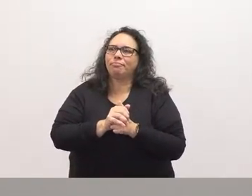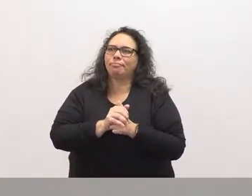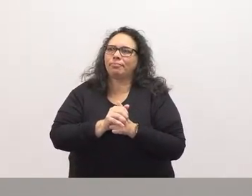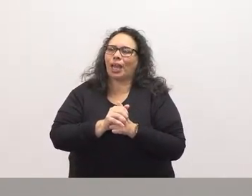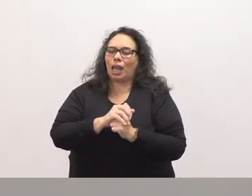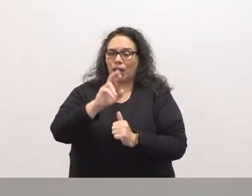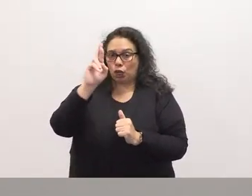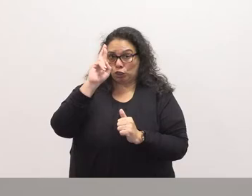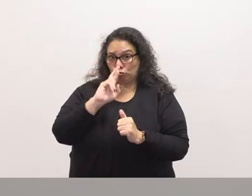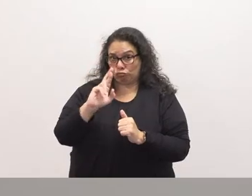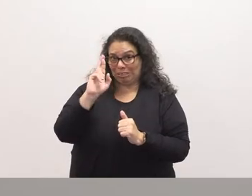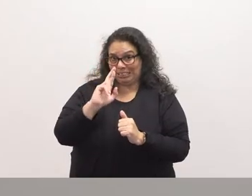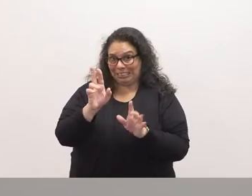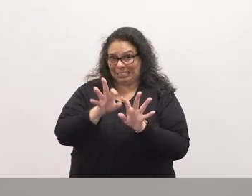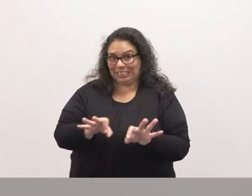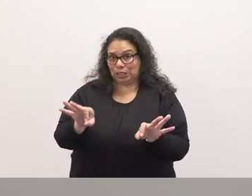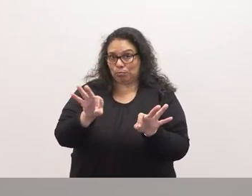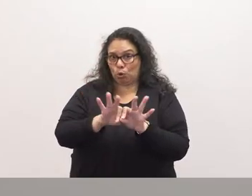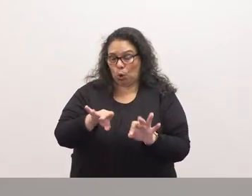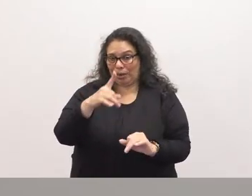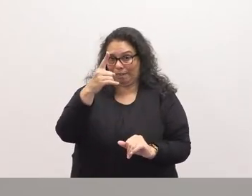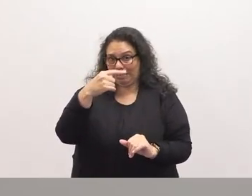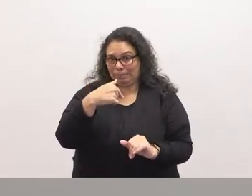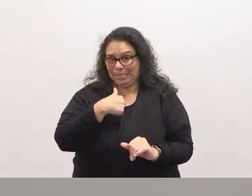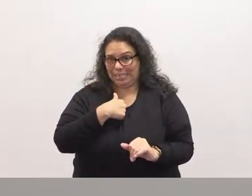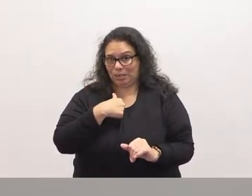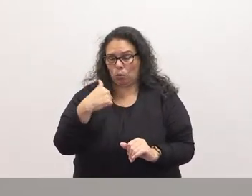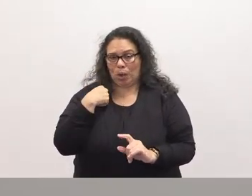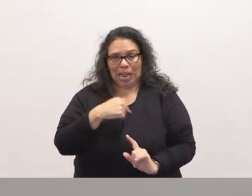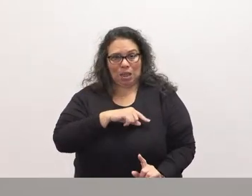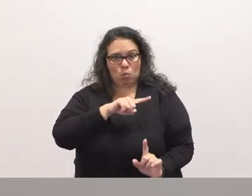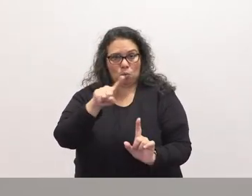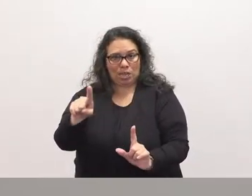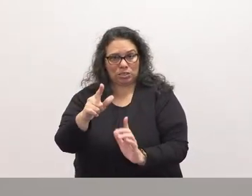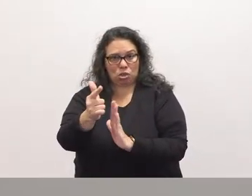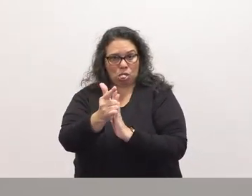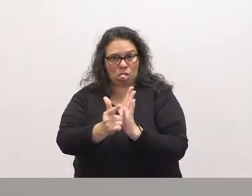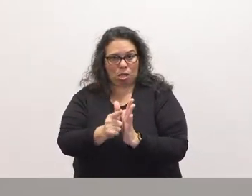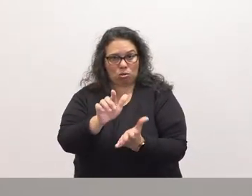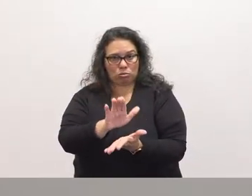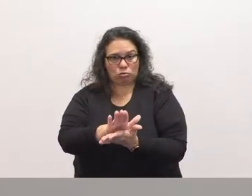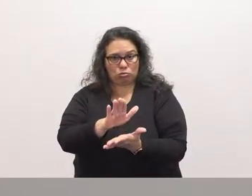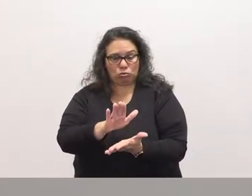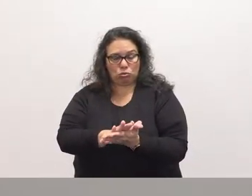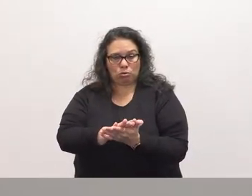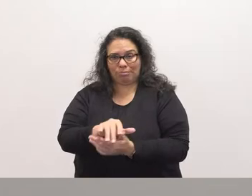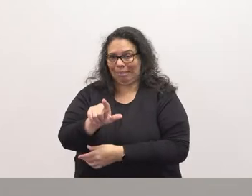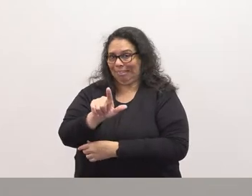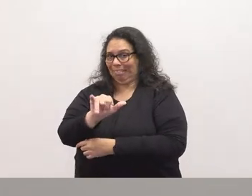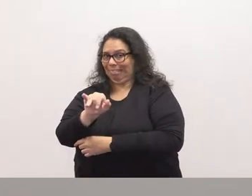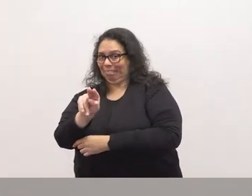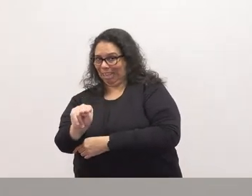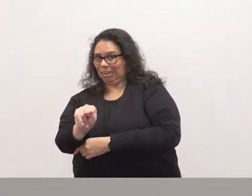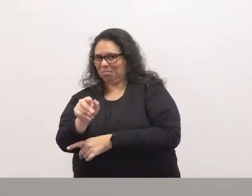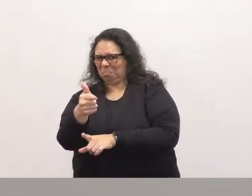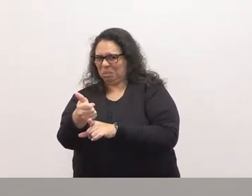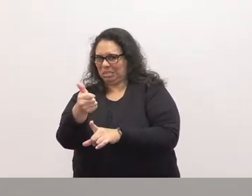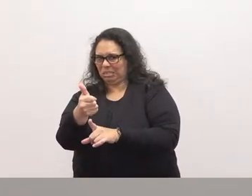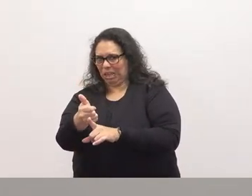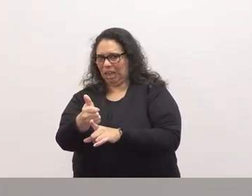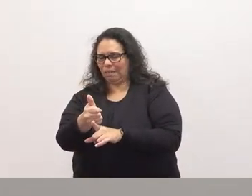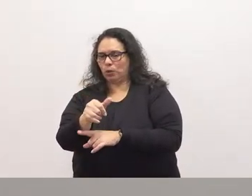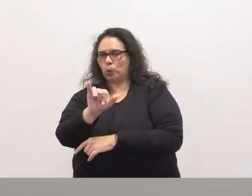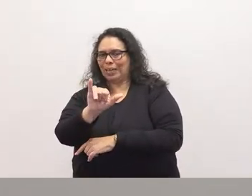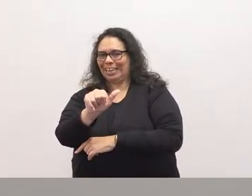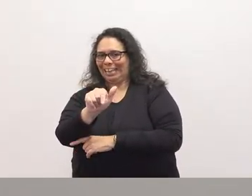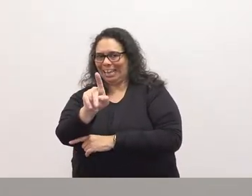the reason it's important to me is because when I went to law school, Staunton Lind had been at Yale. He